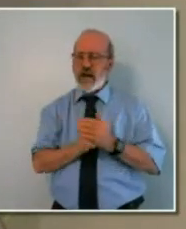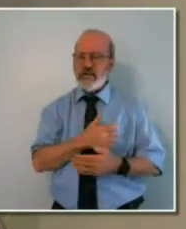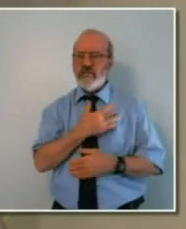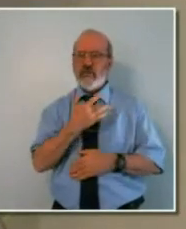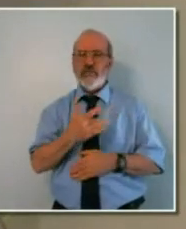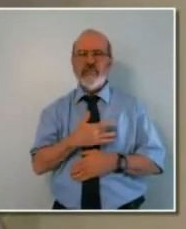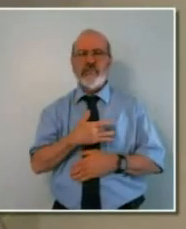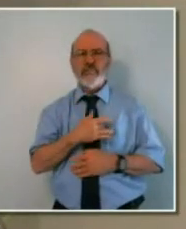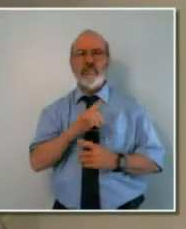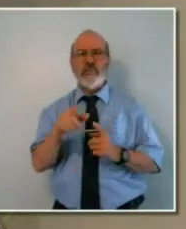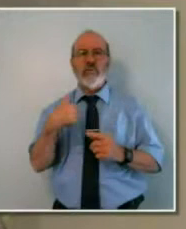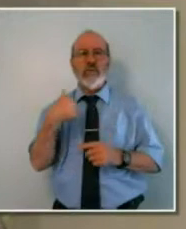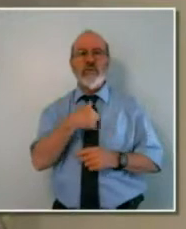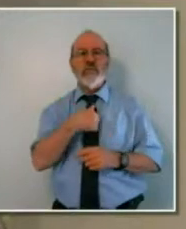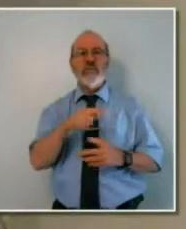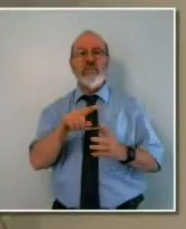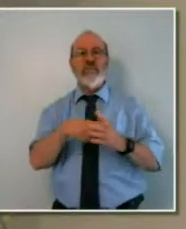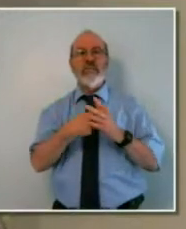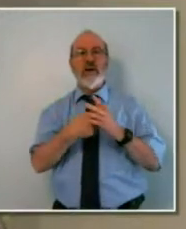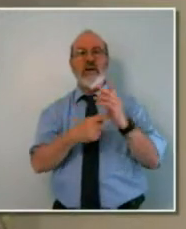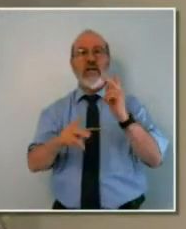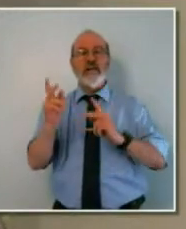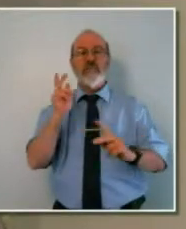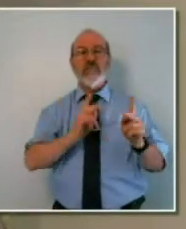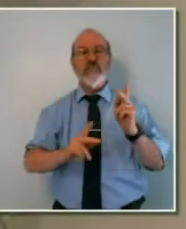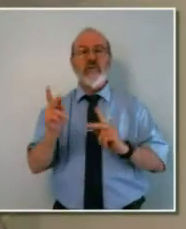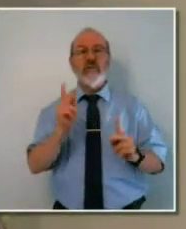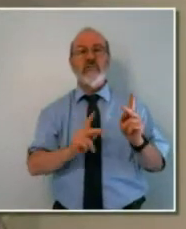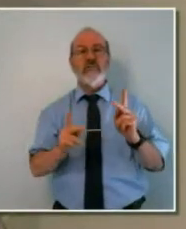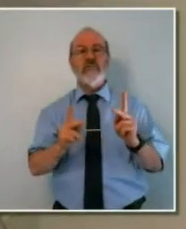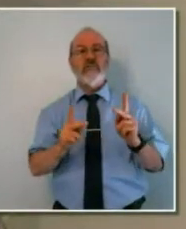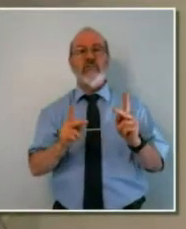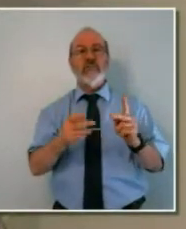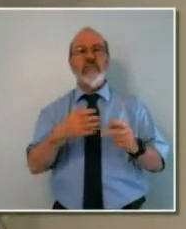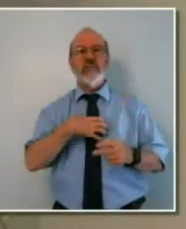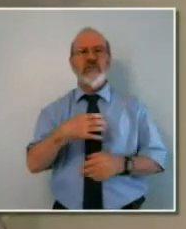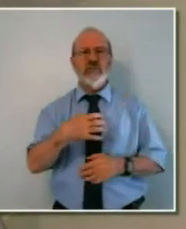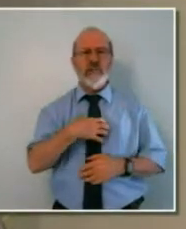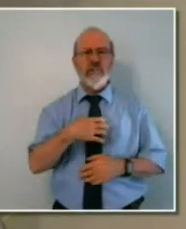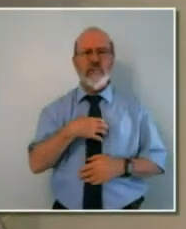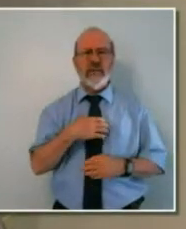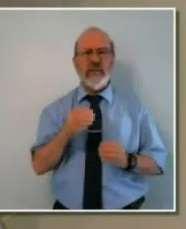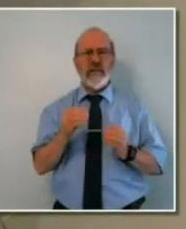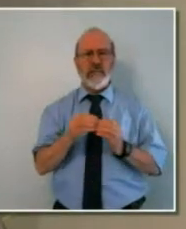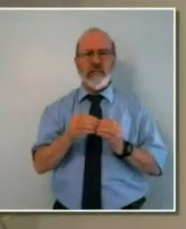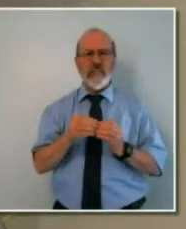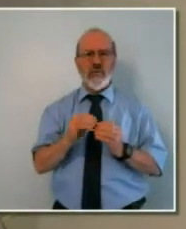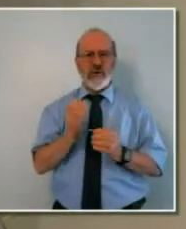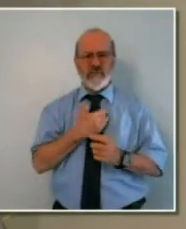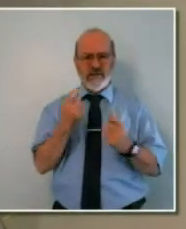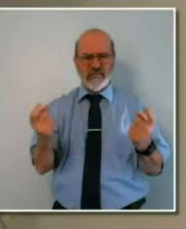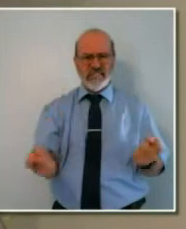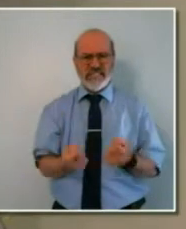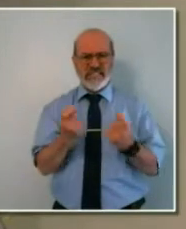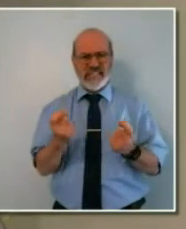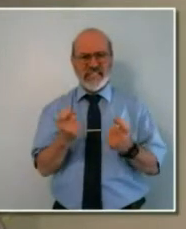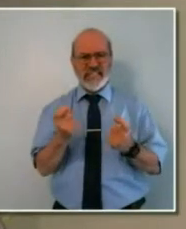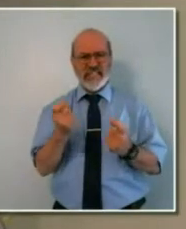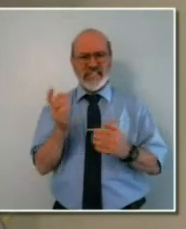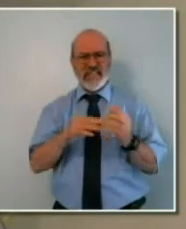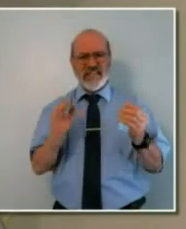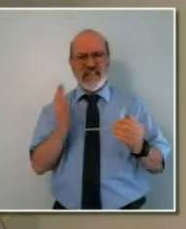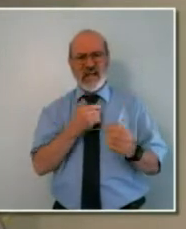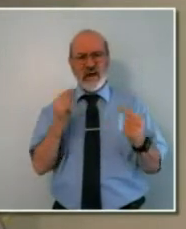we begin as a people to complain more of our sins than our